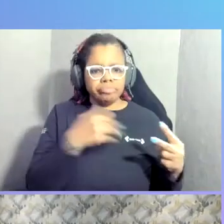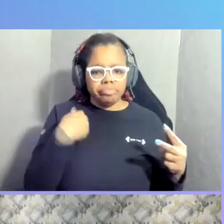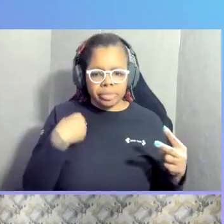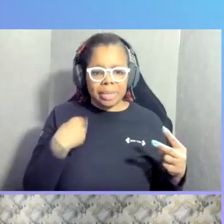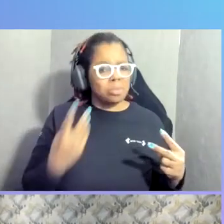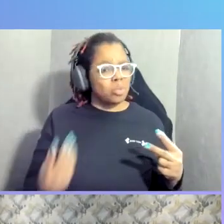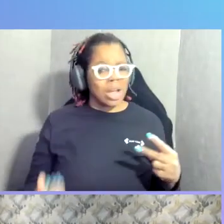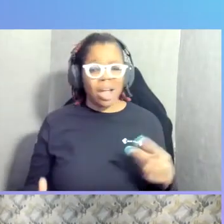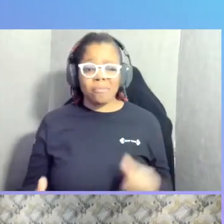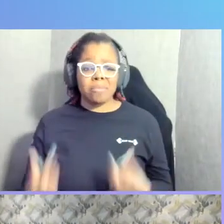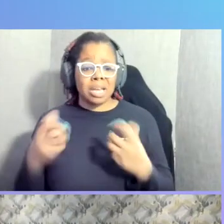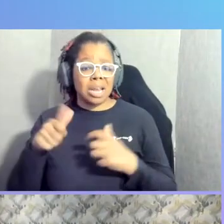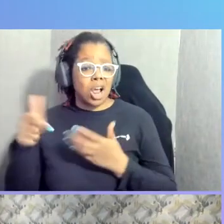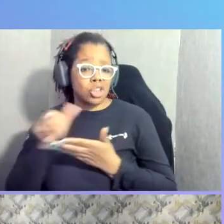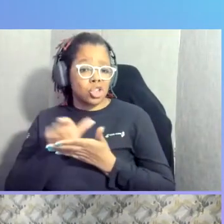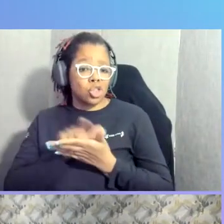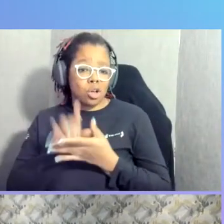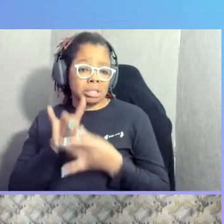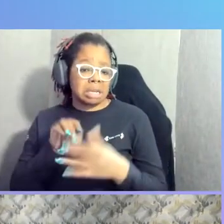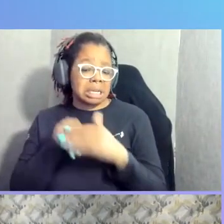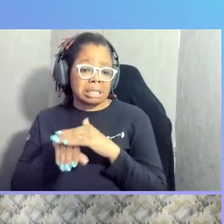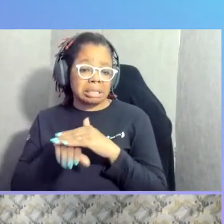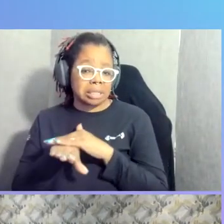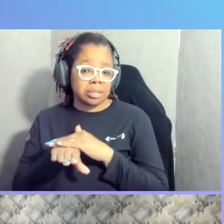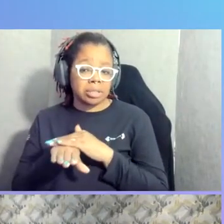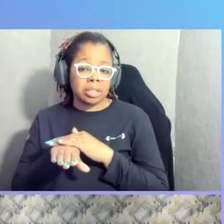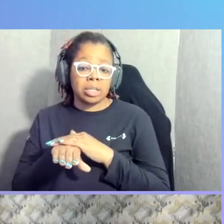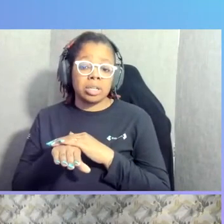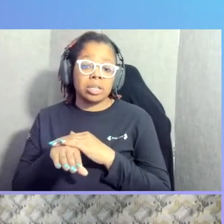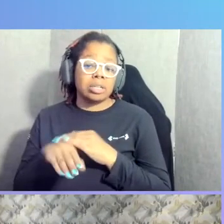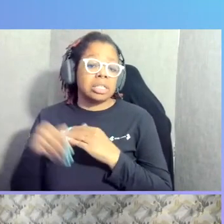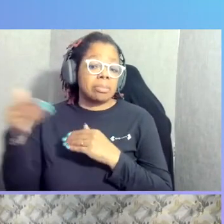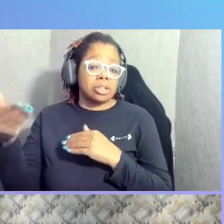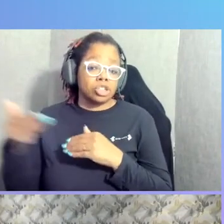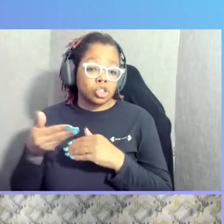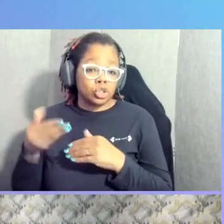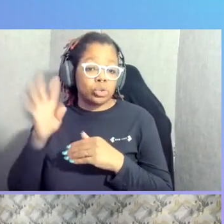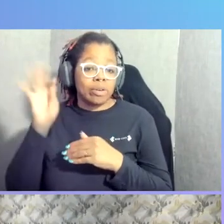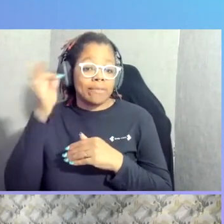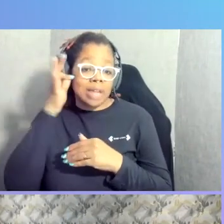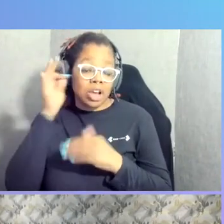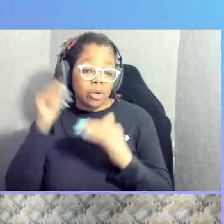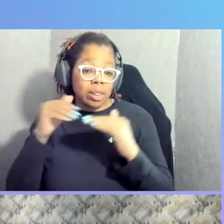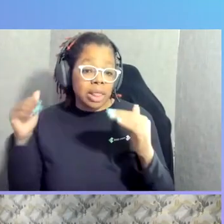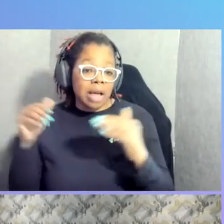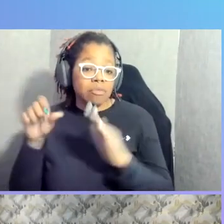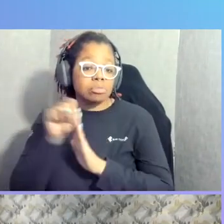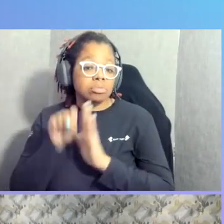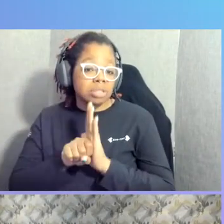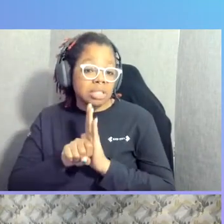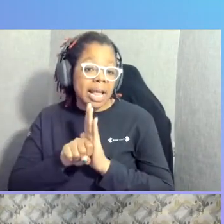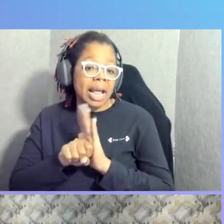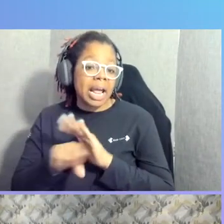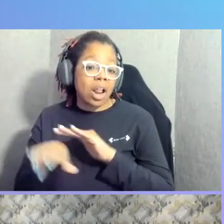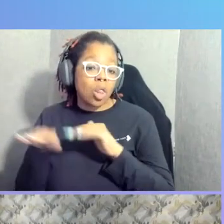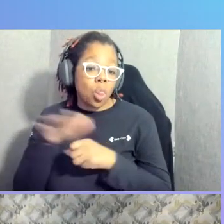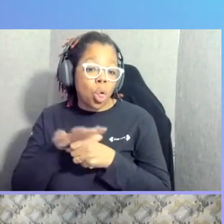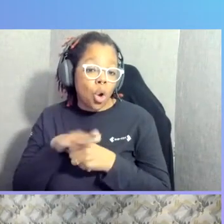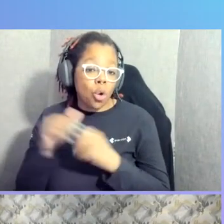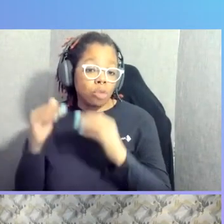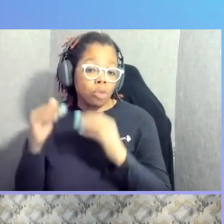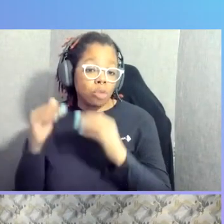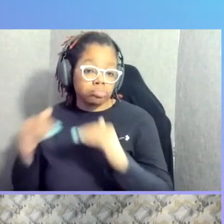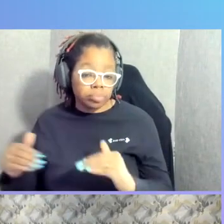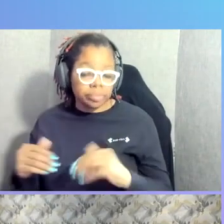other laws on accessibility. They have been introduced at the federal, state, and local levels. And many